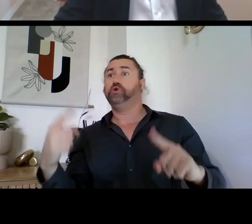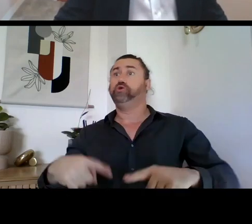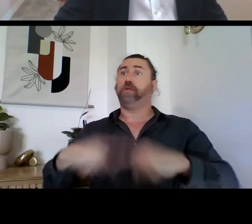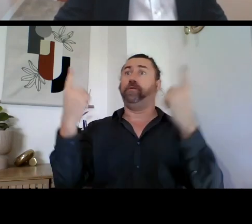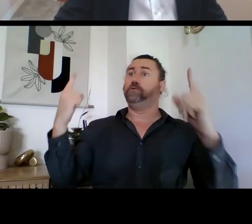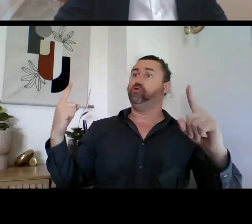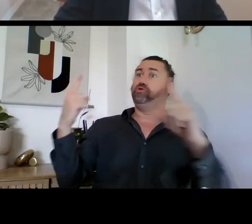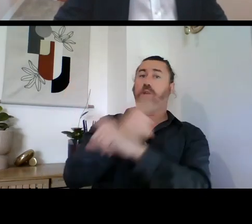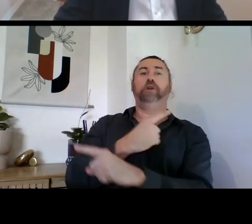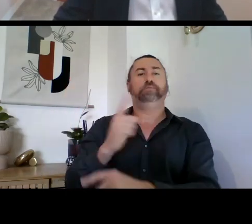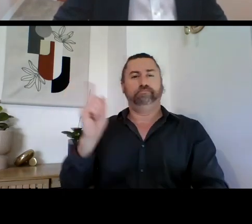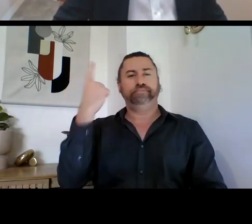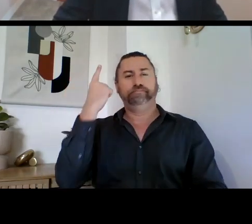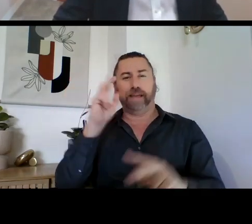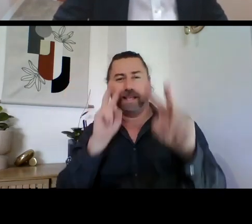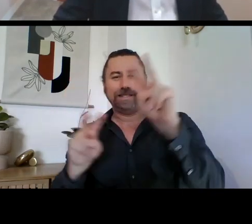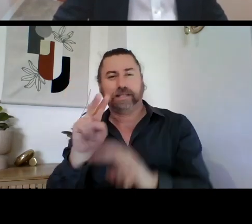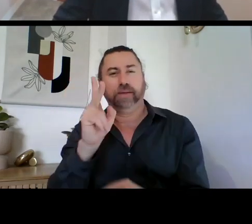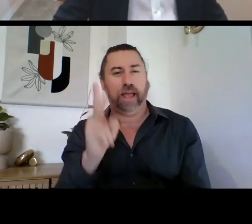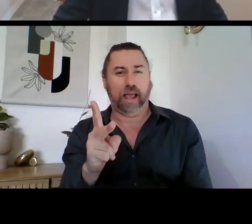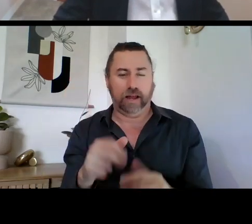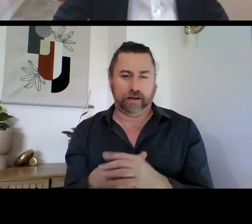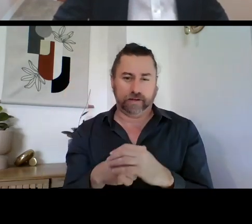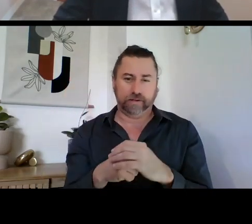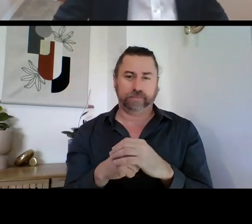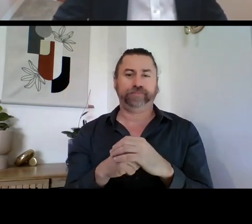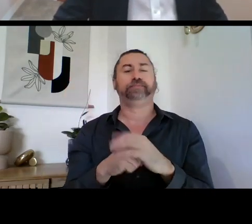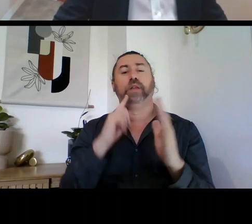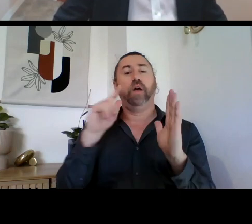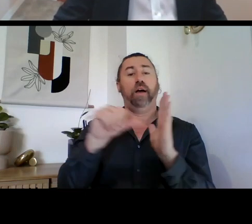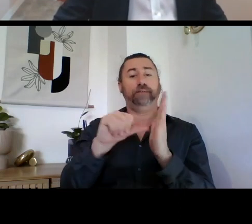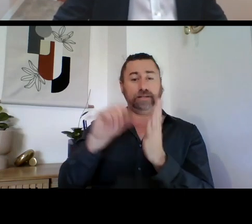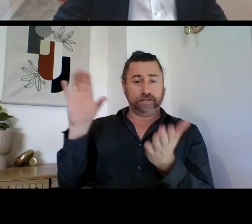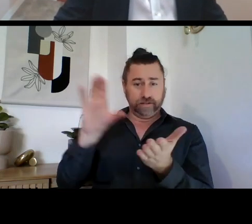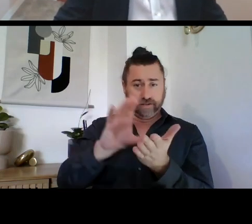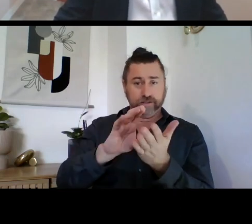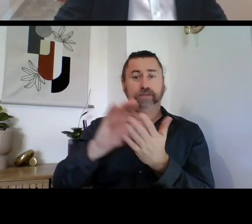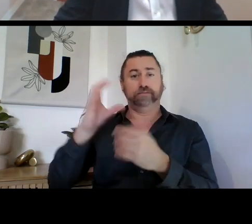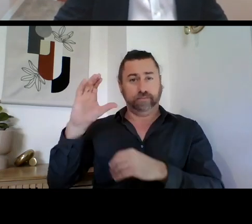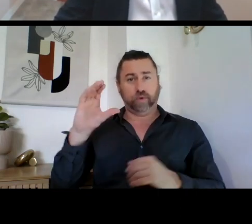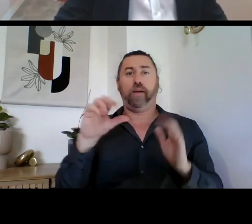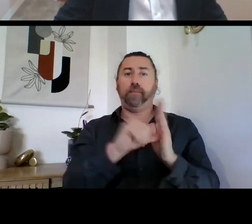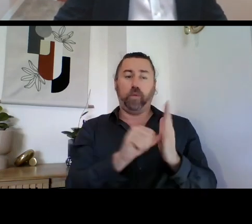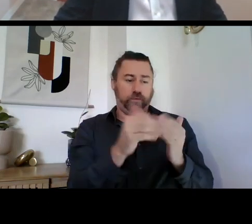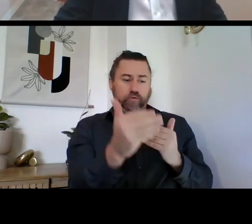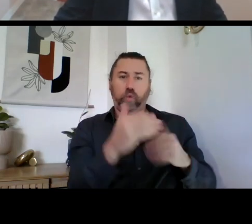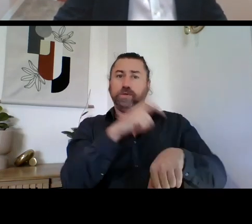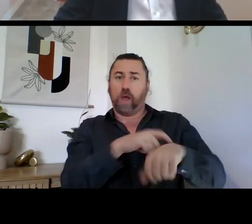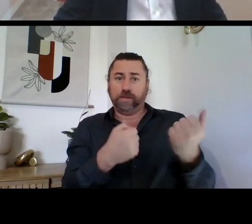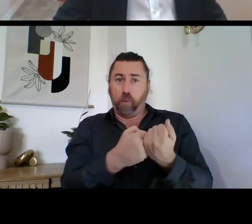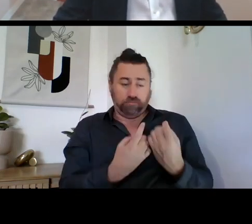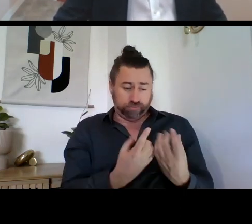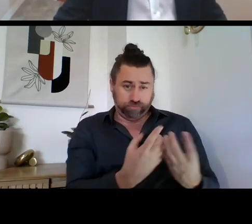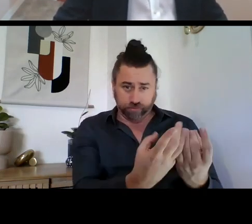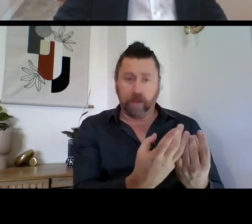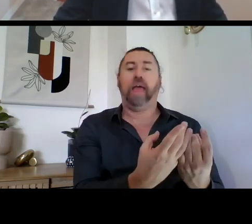example. Now, we're still, in terms of funding, looking at quarantine funding for short-term supports and a